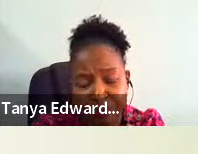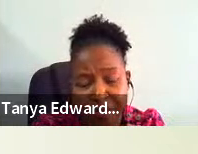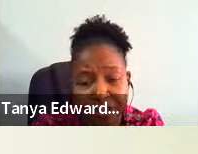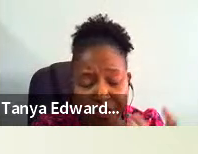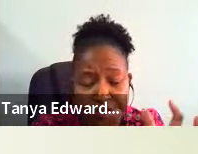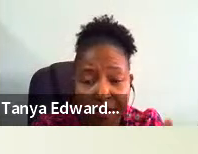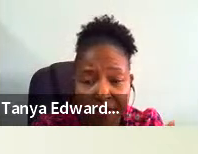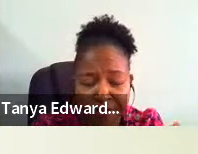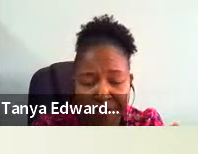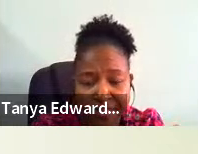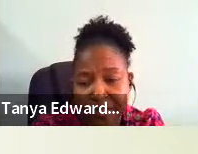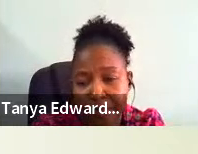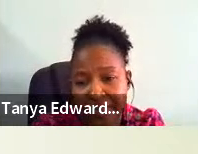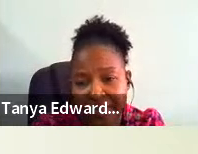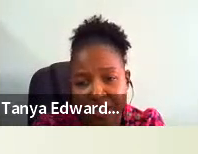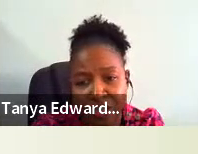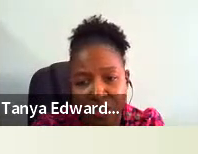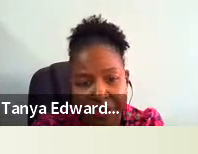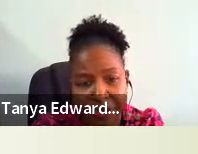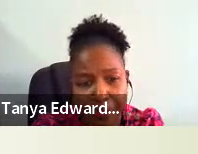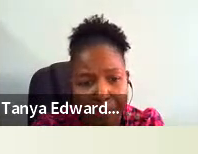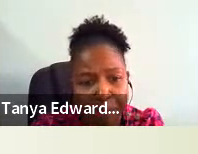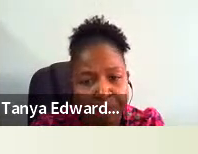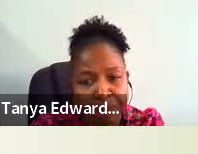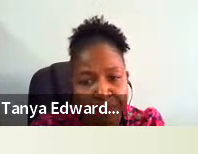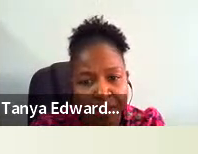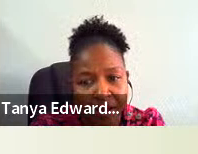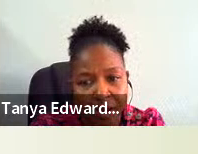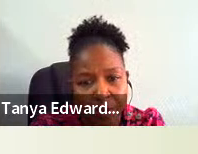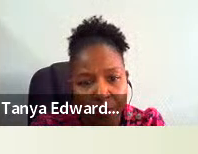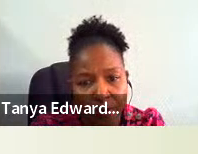this information of the disability in Jamaica,